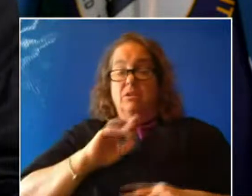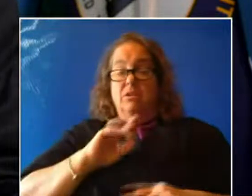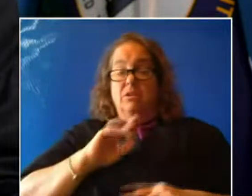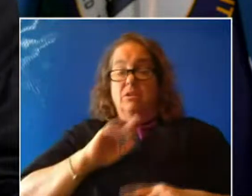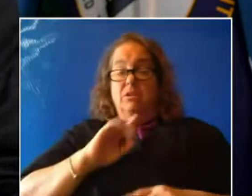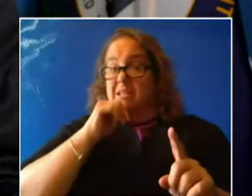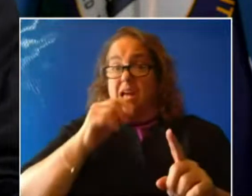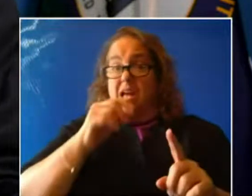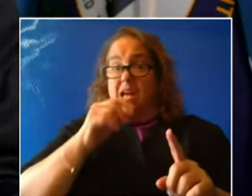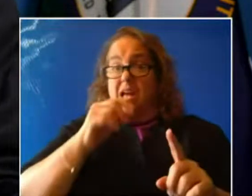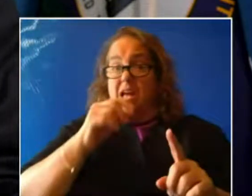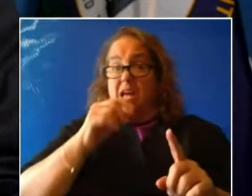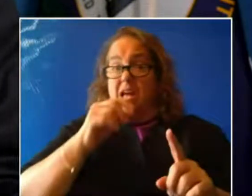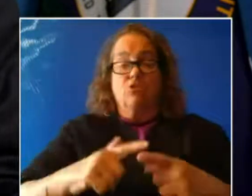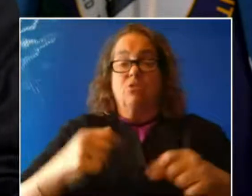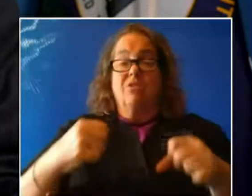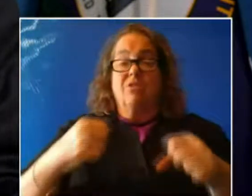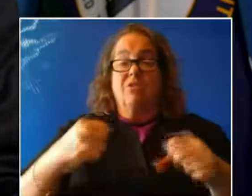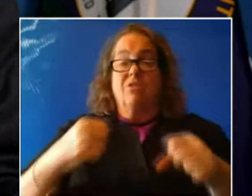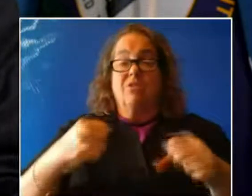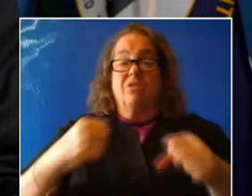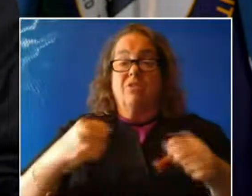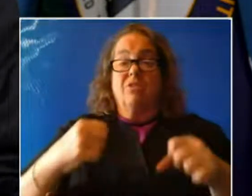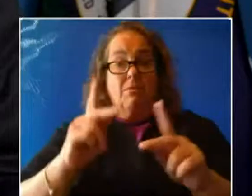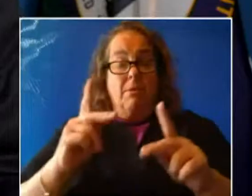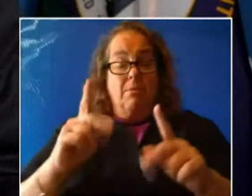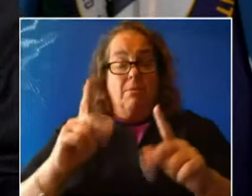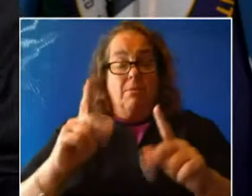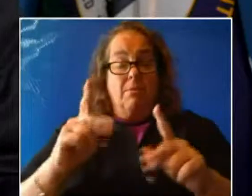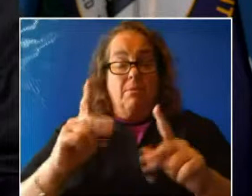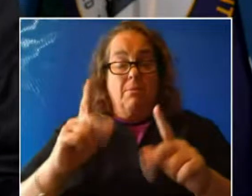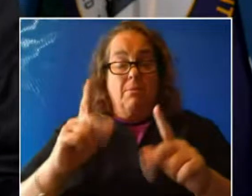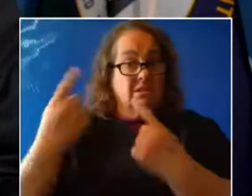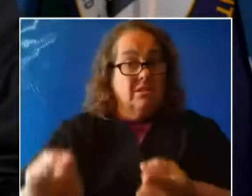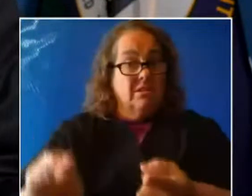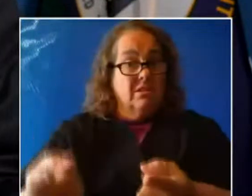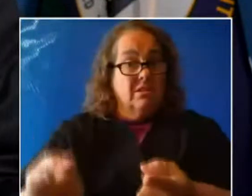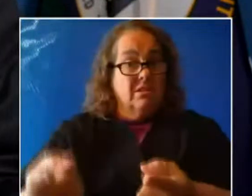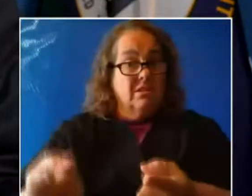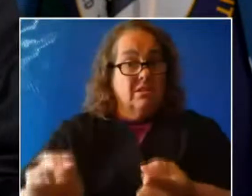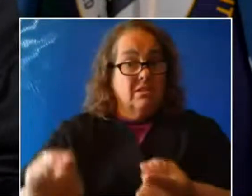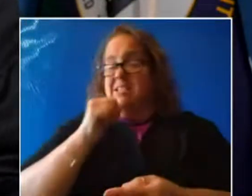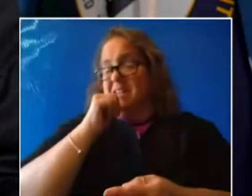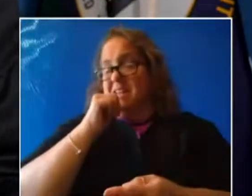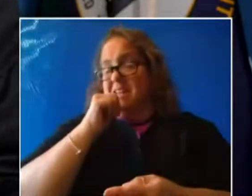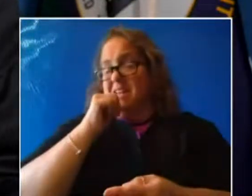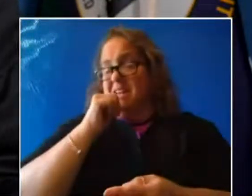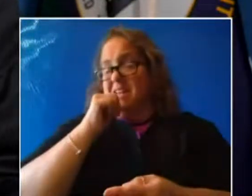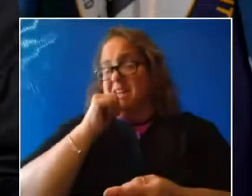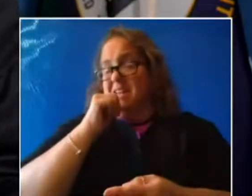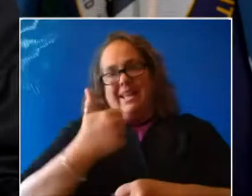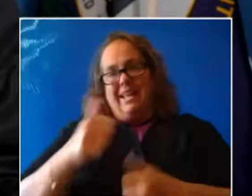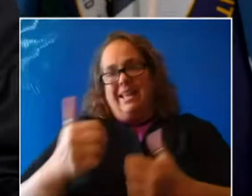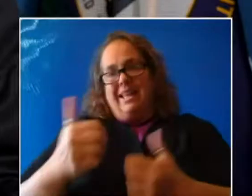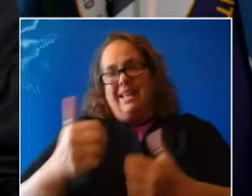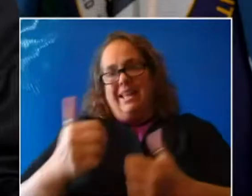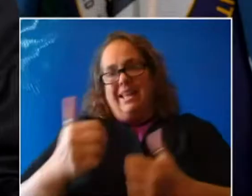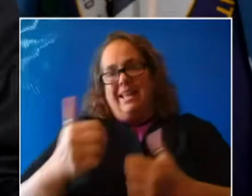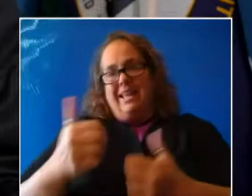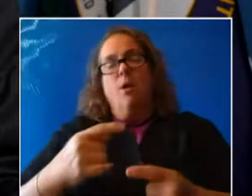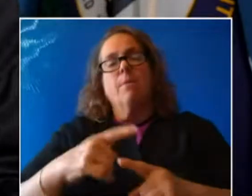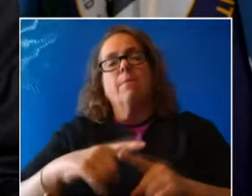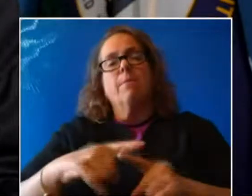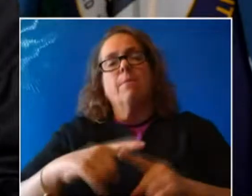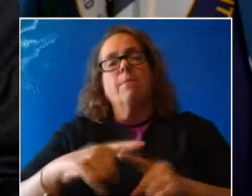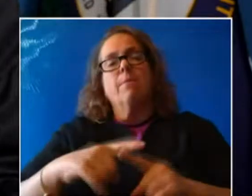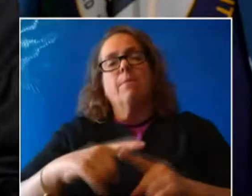people's lives thus far in the pandemic. And there's no reason to think it was going to get easier at the end, but we are so close to the end. So let's